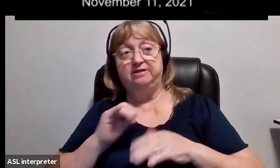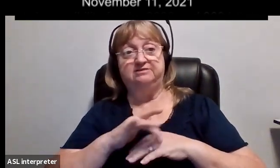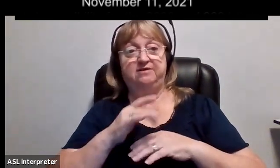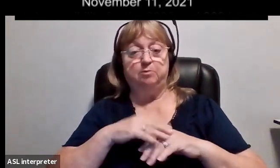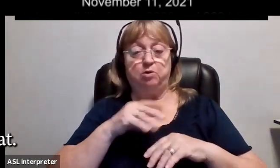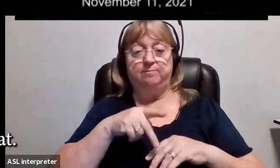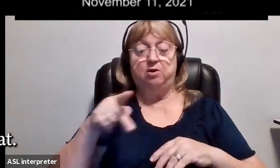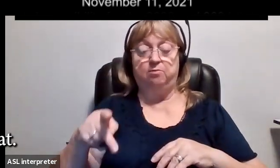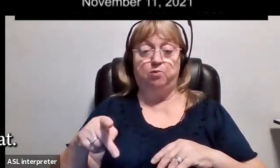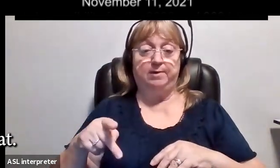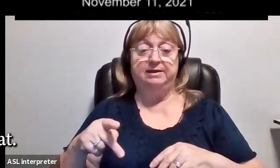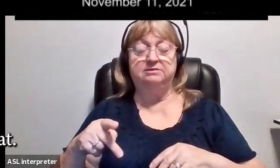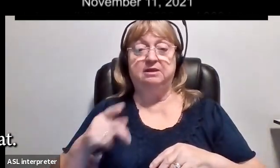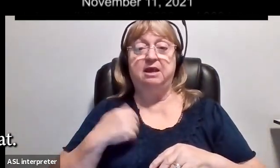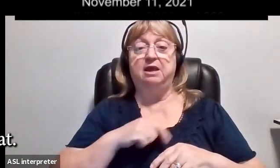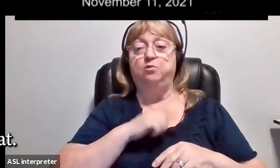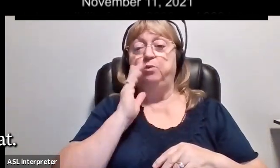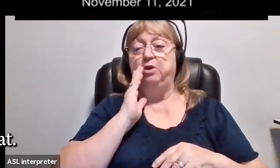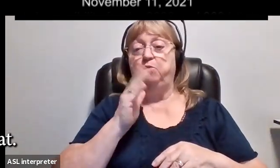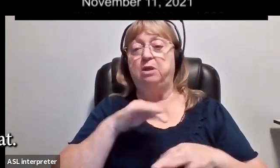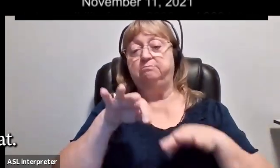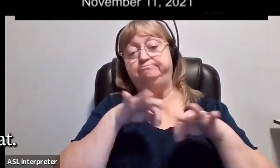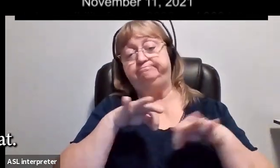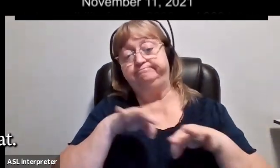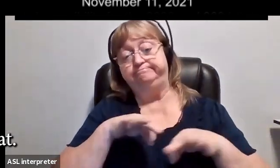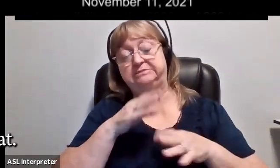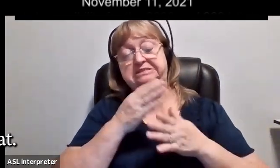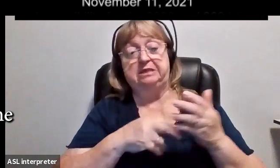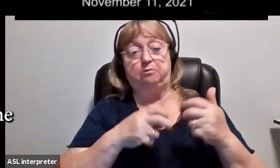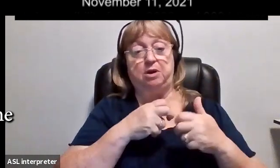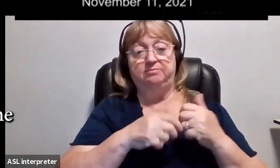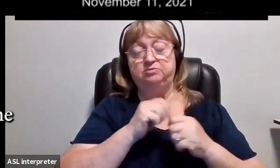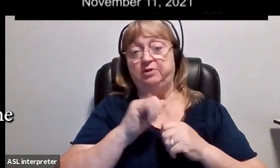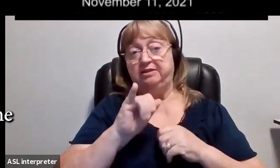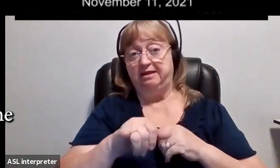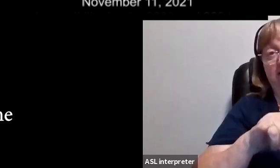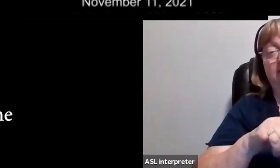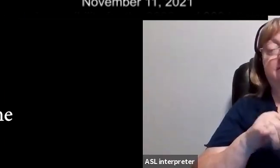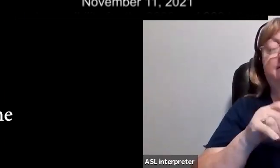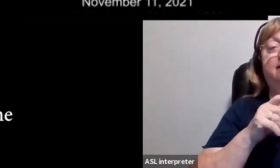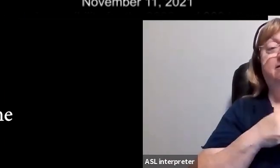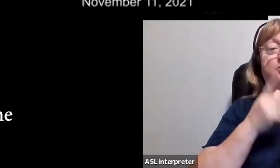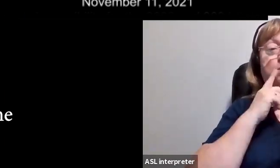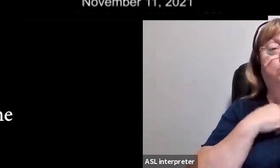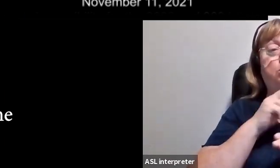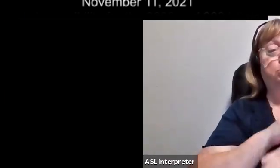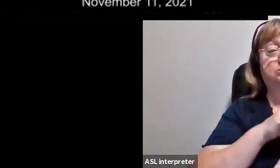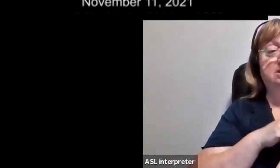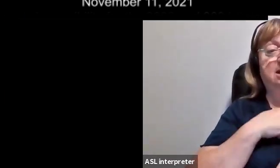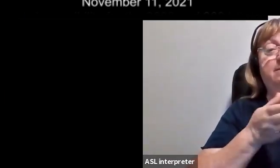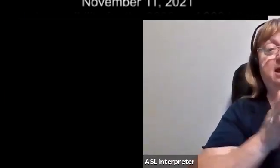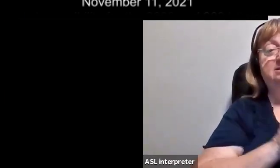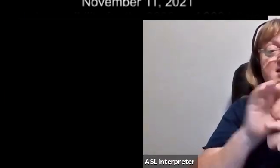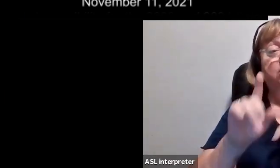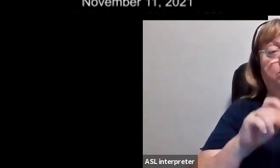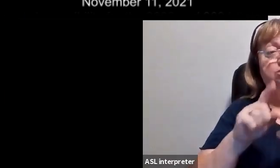on PowerPoint, and we will walk through some issues with that, and we'll spend some time asking questions,